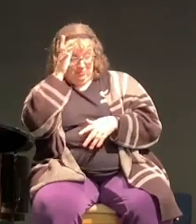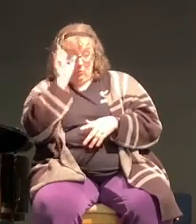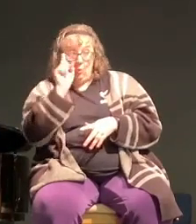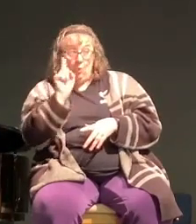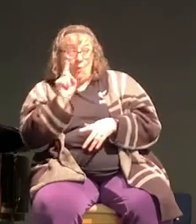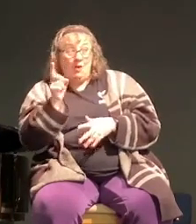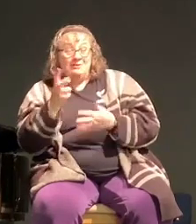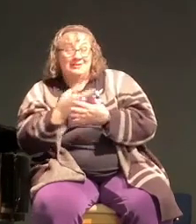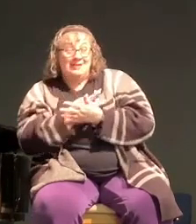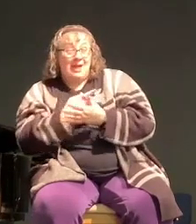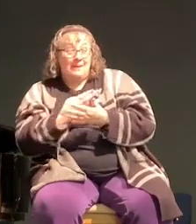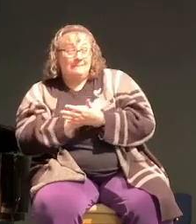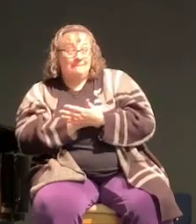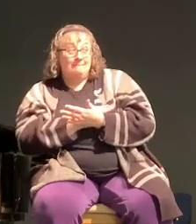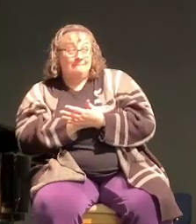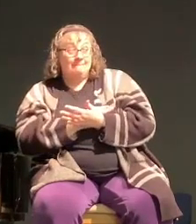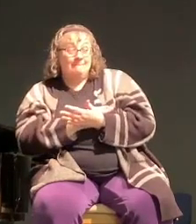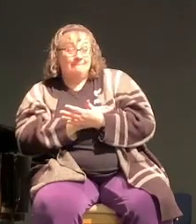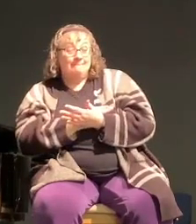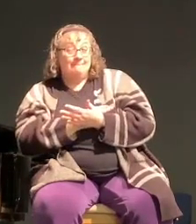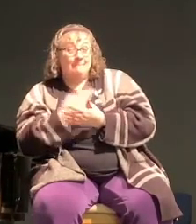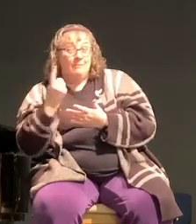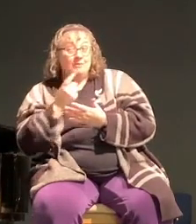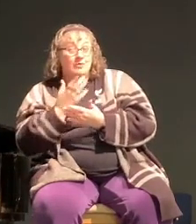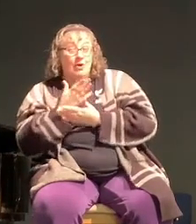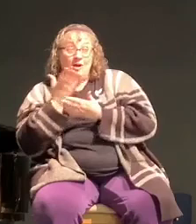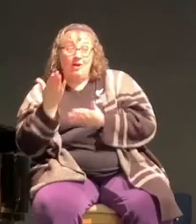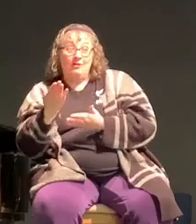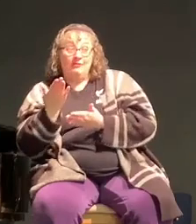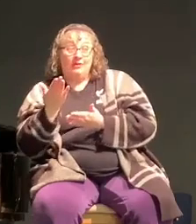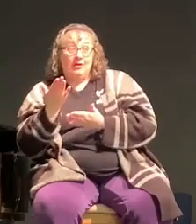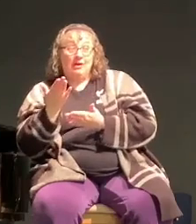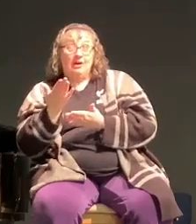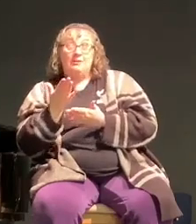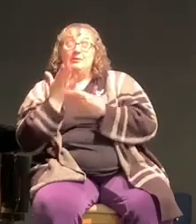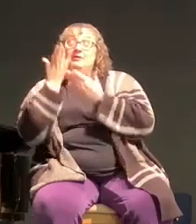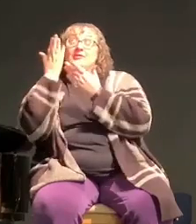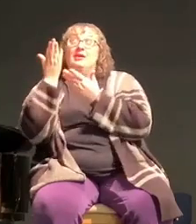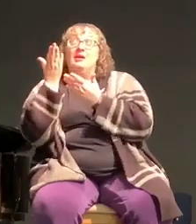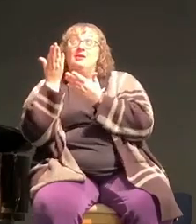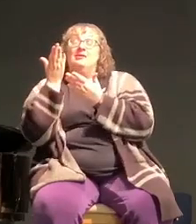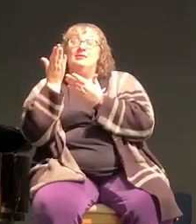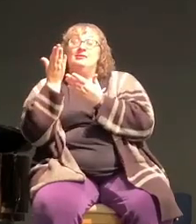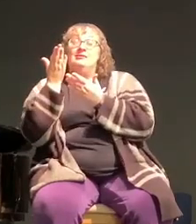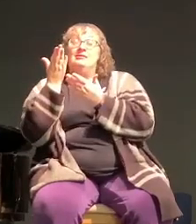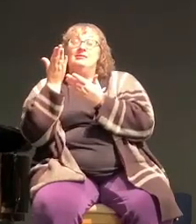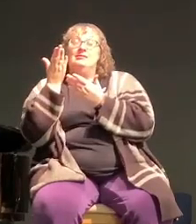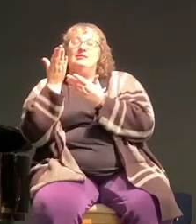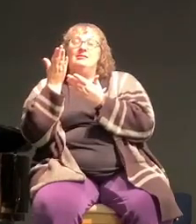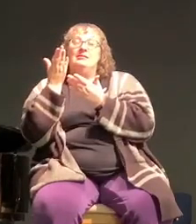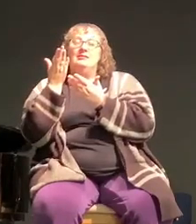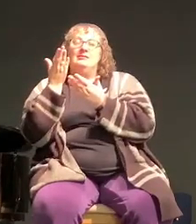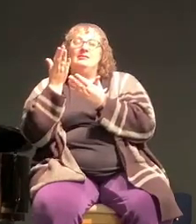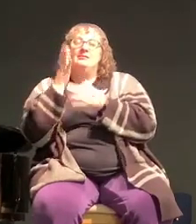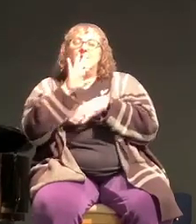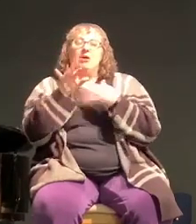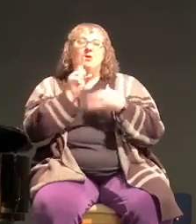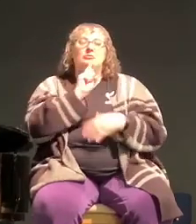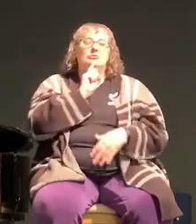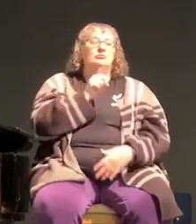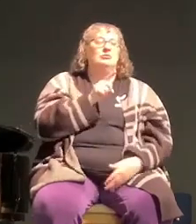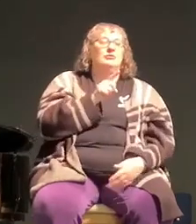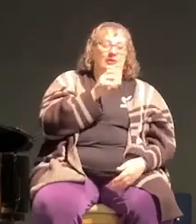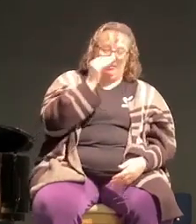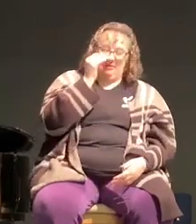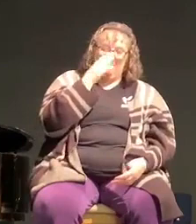where's the lamb? Where's the offering that we're going to make to God?" And that just makes it all too real. I just think